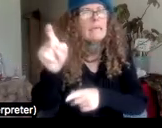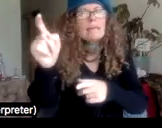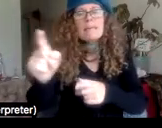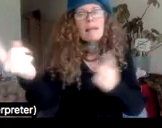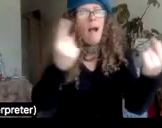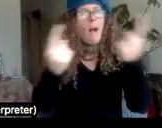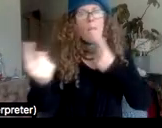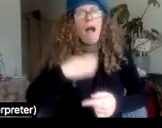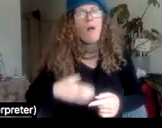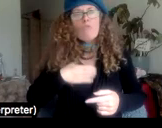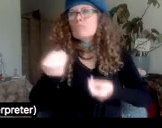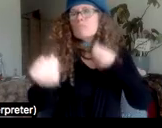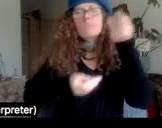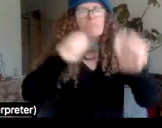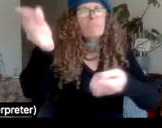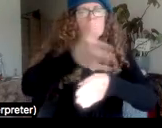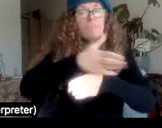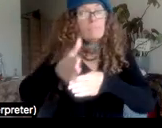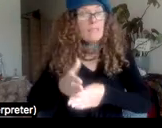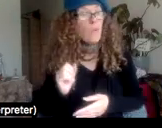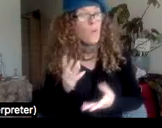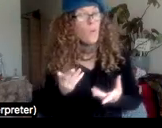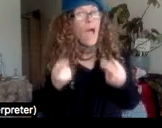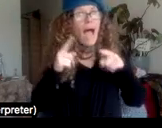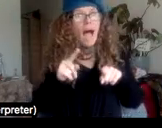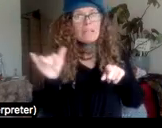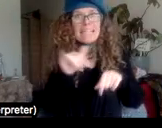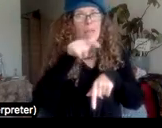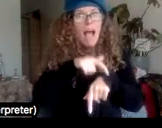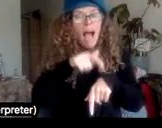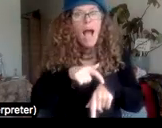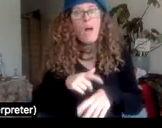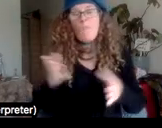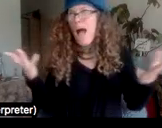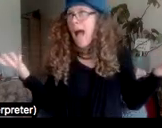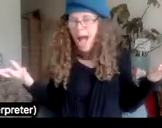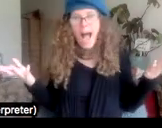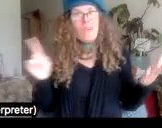their own hungers. So coincidentally and